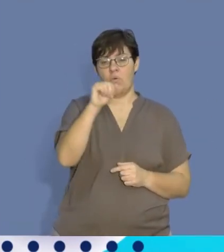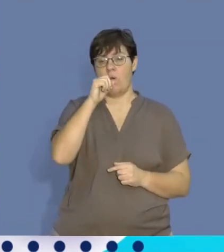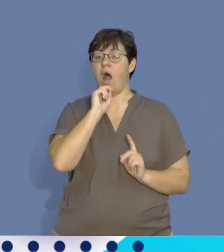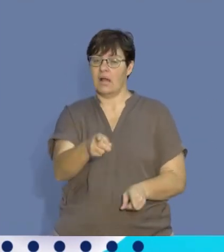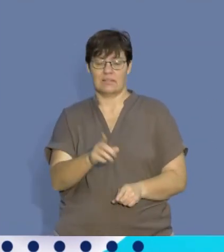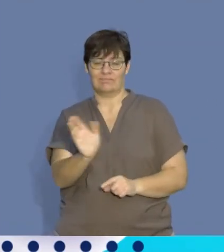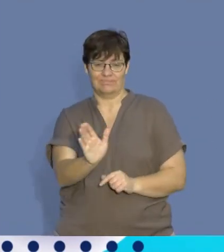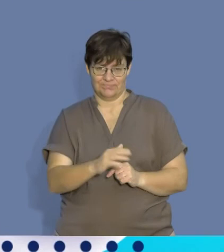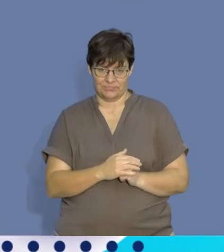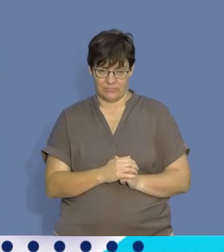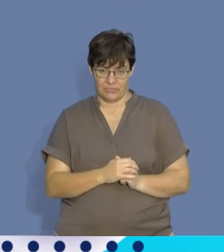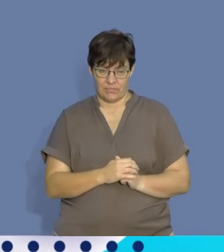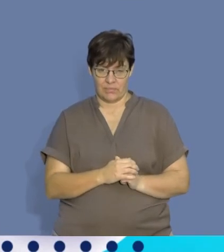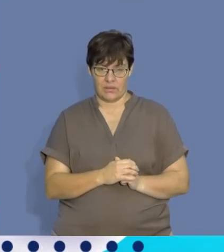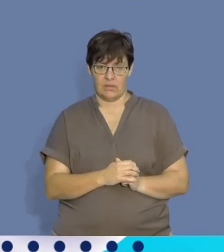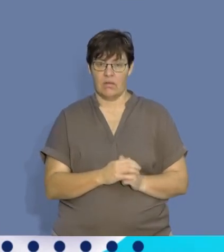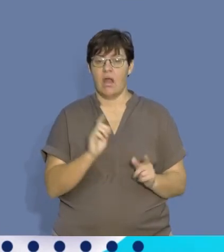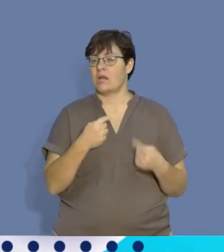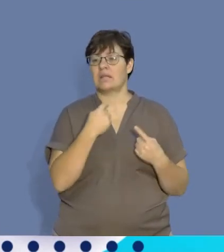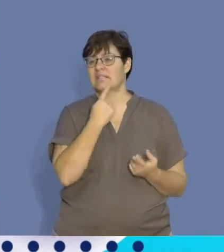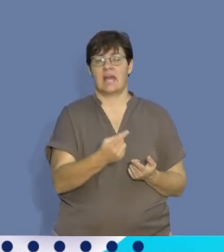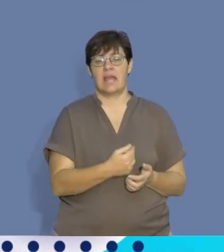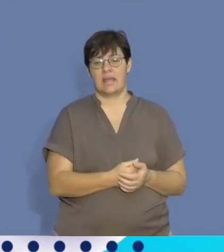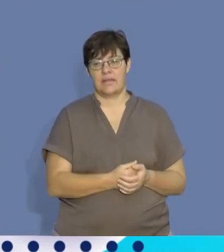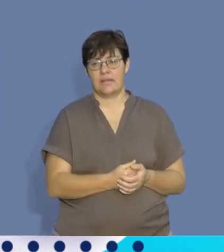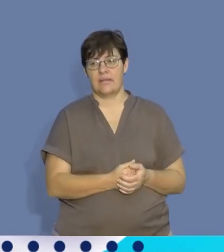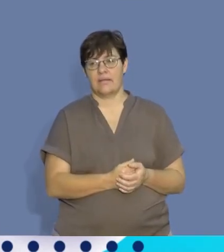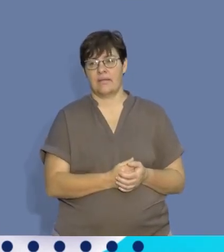answer. So you can't start with these words.